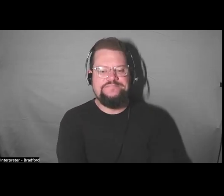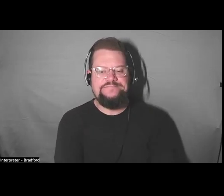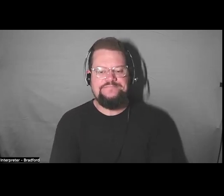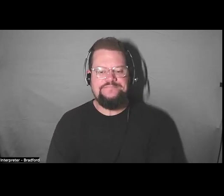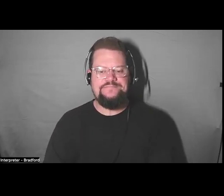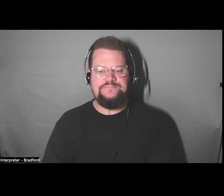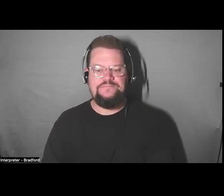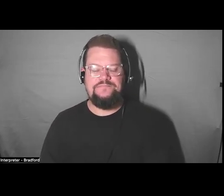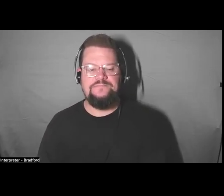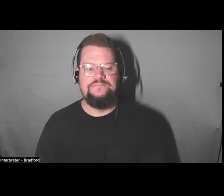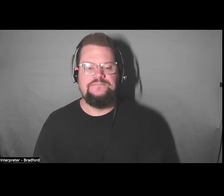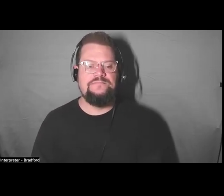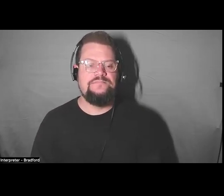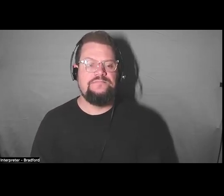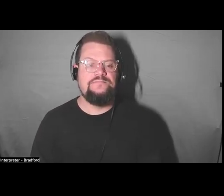to mind.